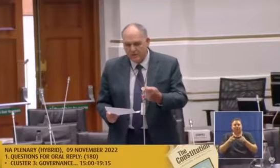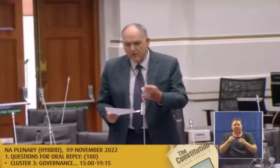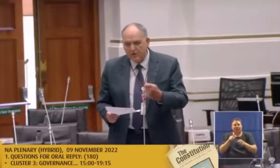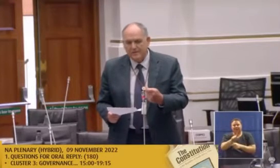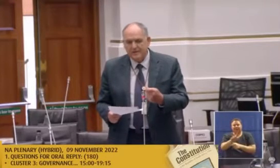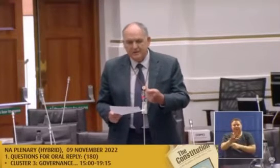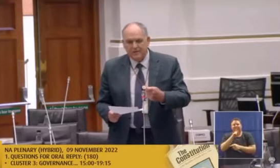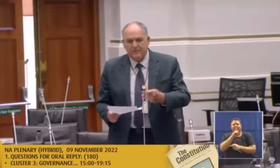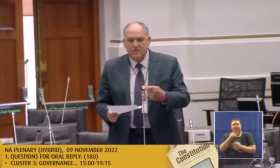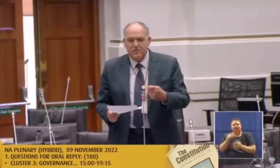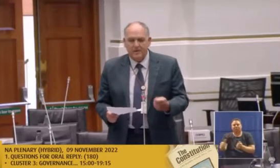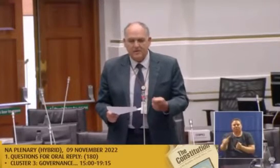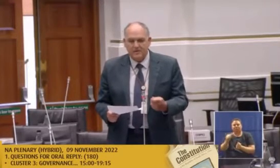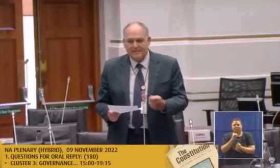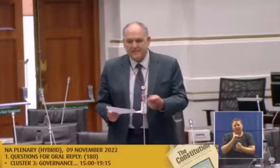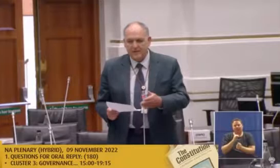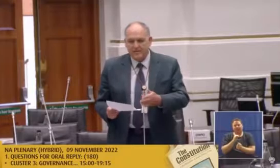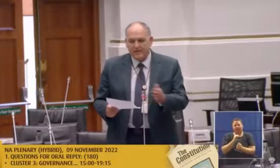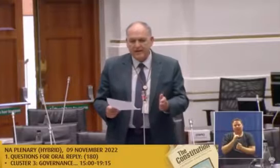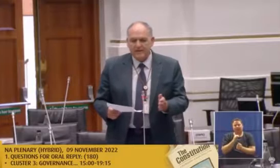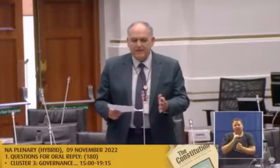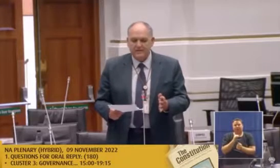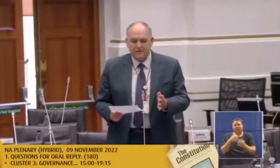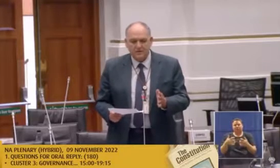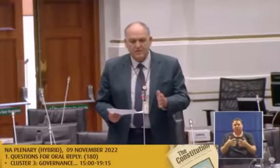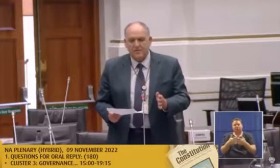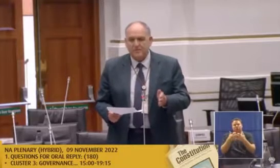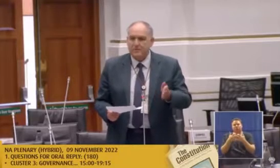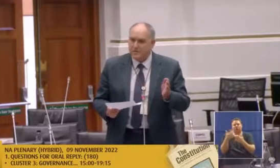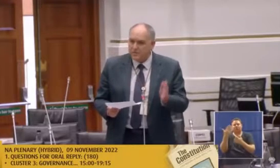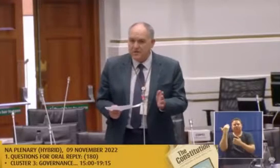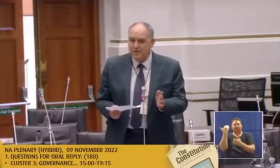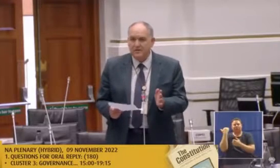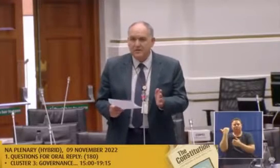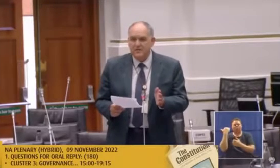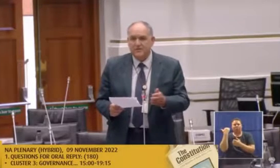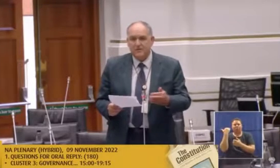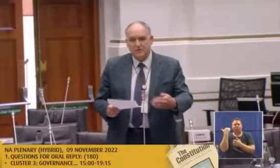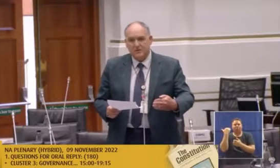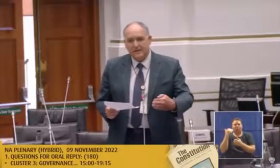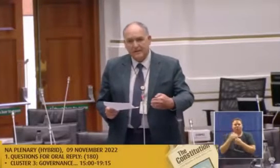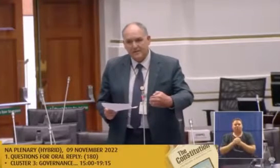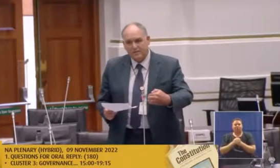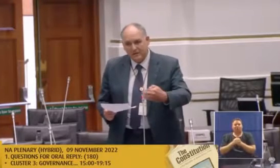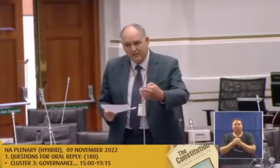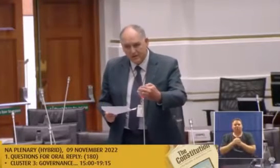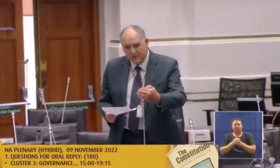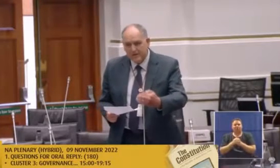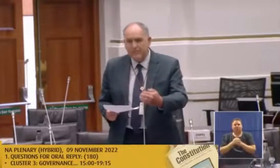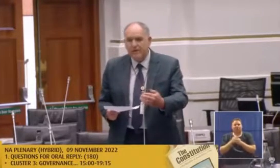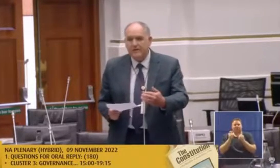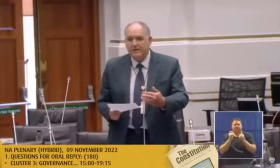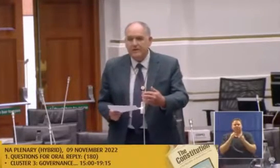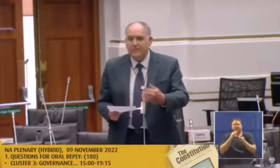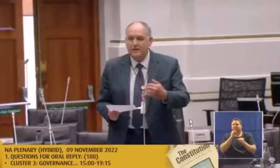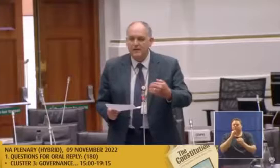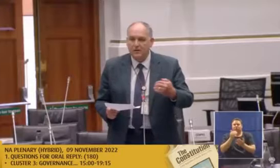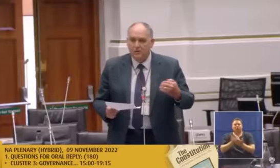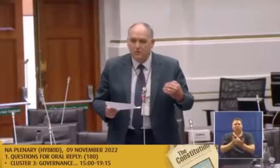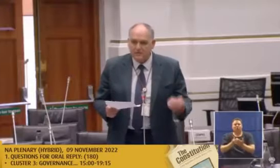been recouped. But one of the challenges is going back, there's a concept of prescription. So if it's not collected within a 3-year period, then